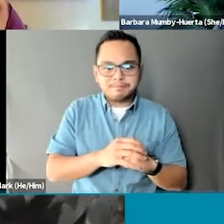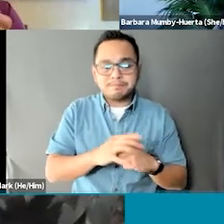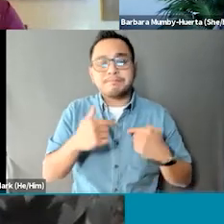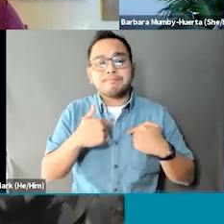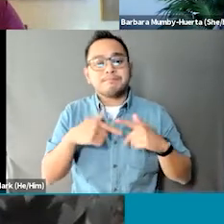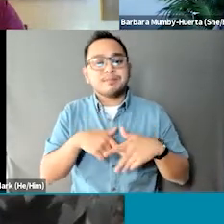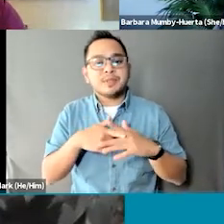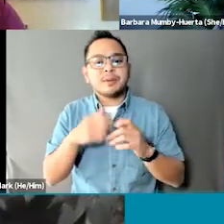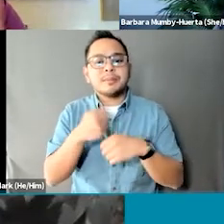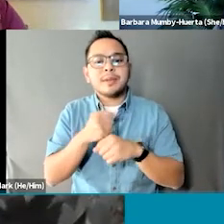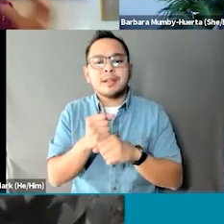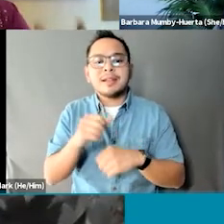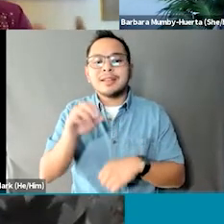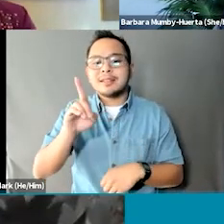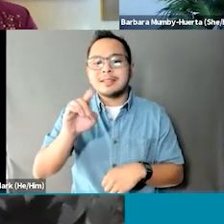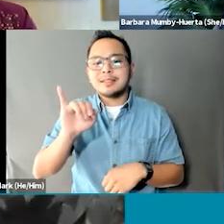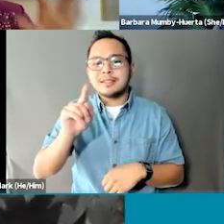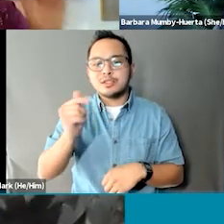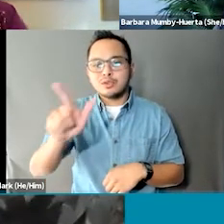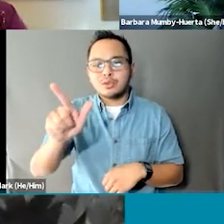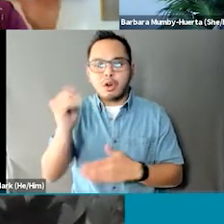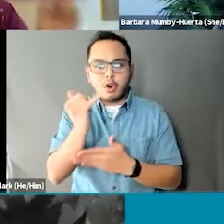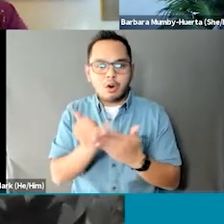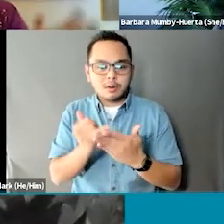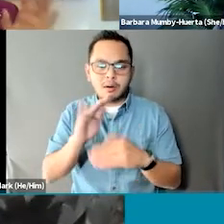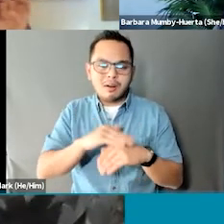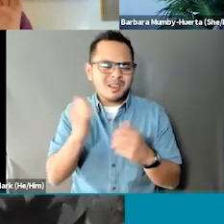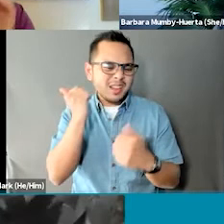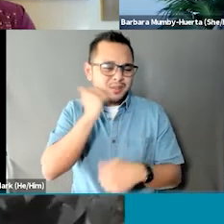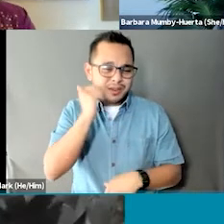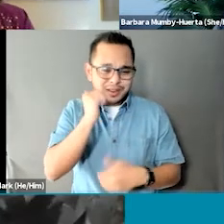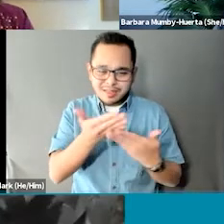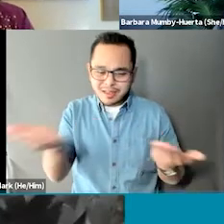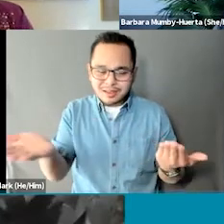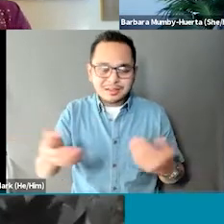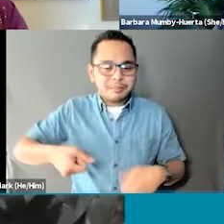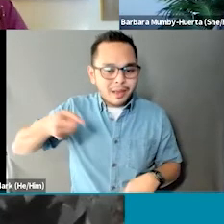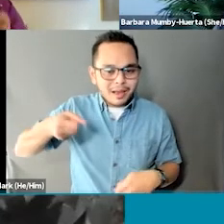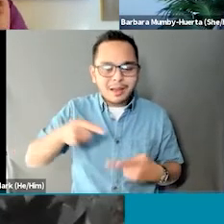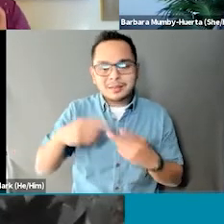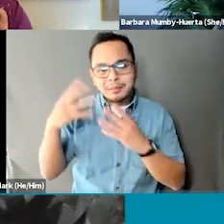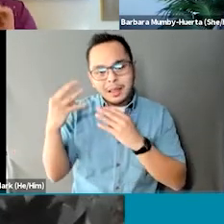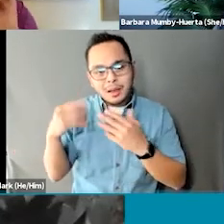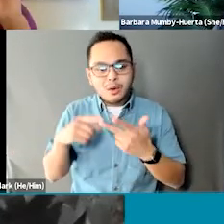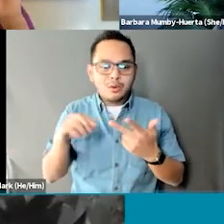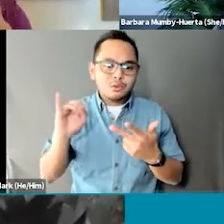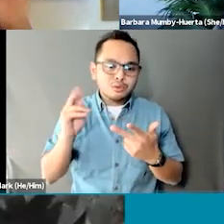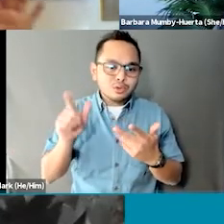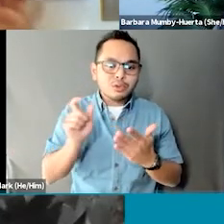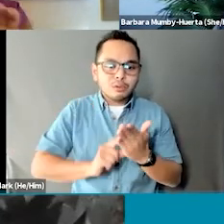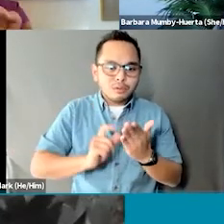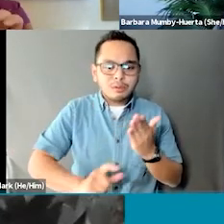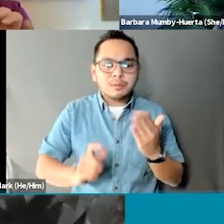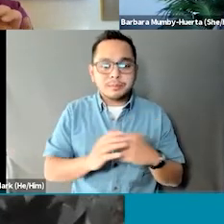creating digital art on everyday products like tote bags, pillows, journals, because my idea is when